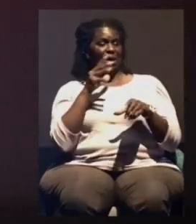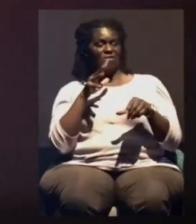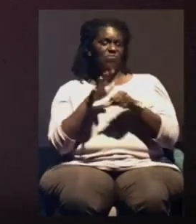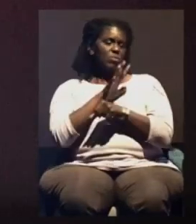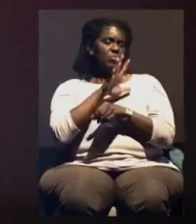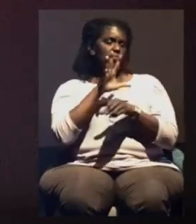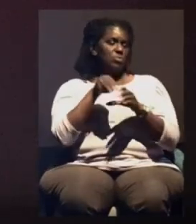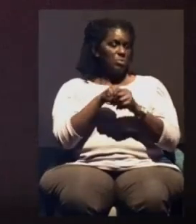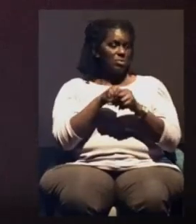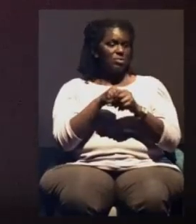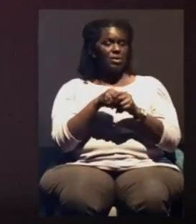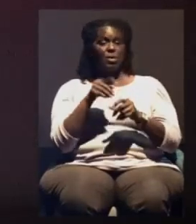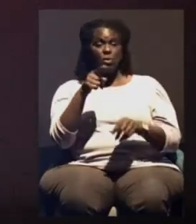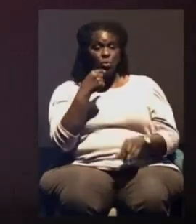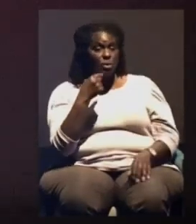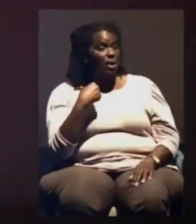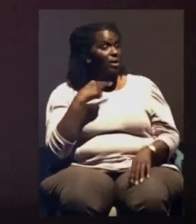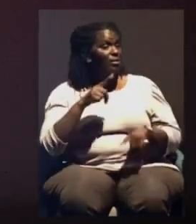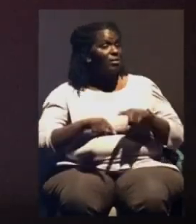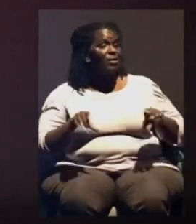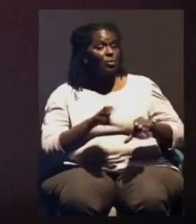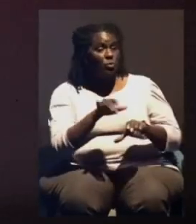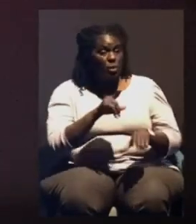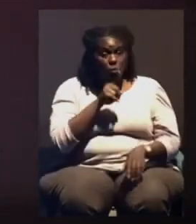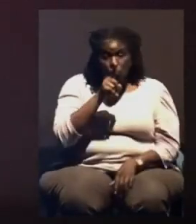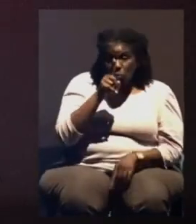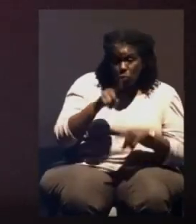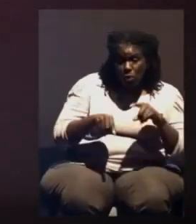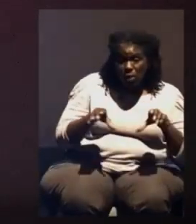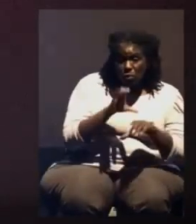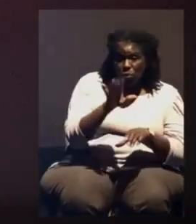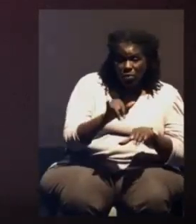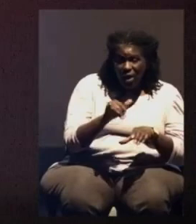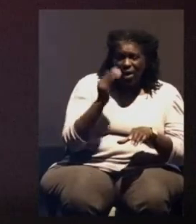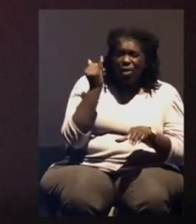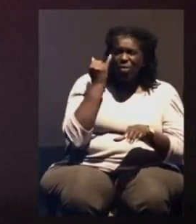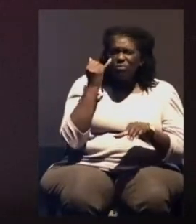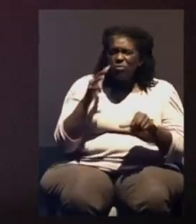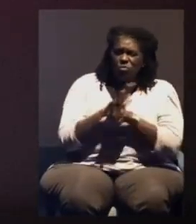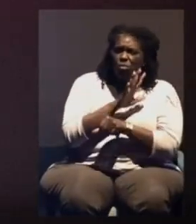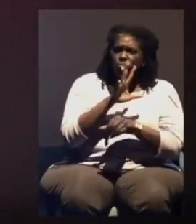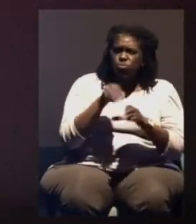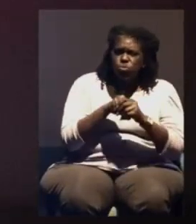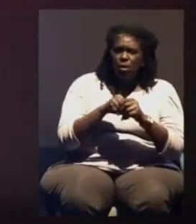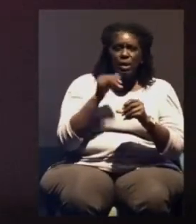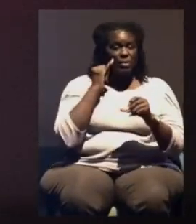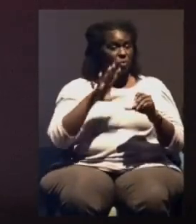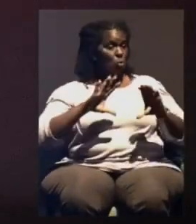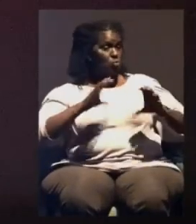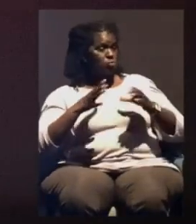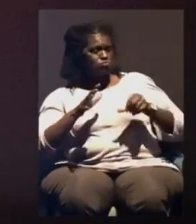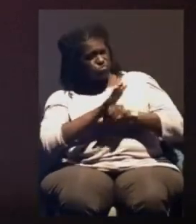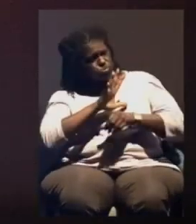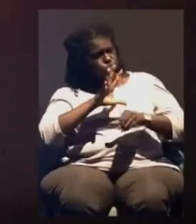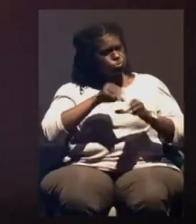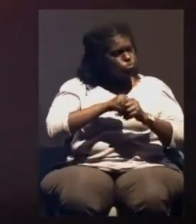going to say to yourself, I can't do that. Are you sure? What if you were all in? What if your group was all in?